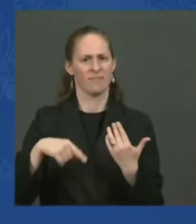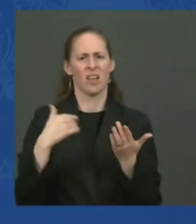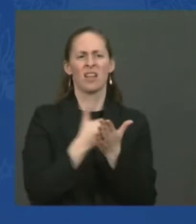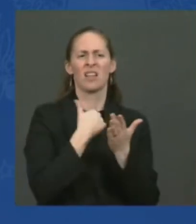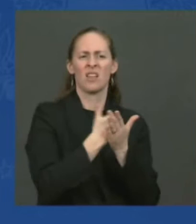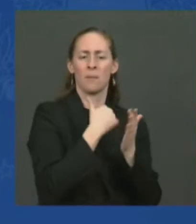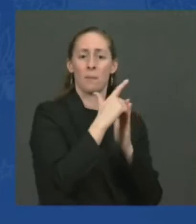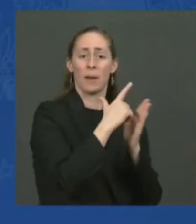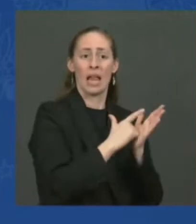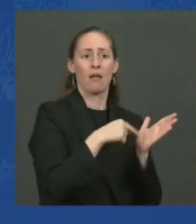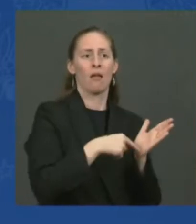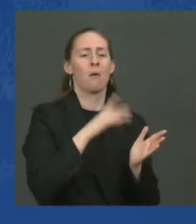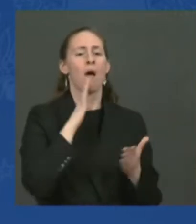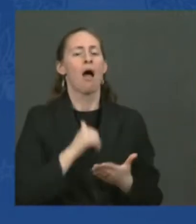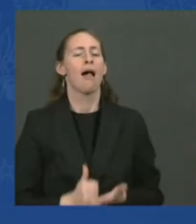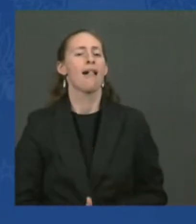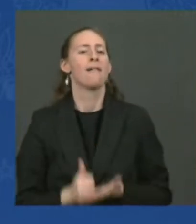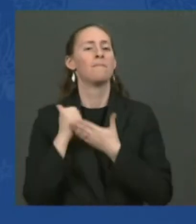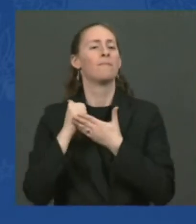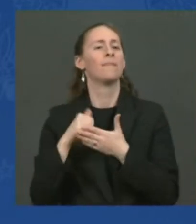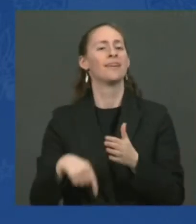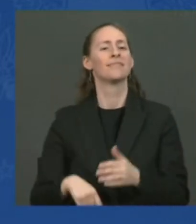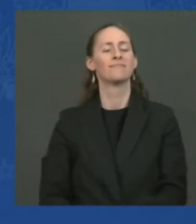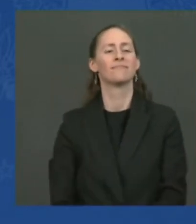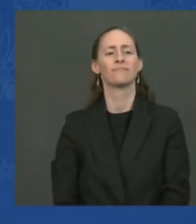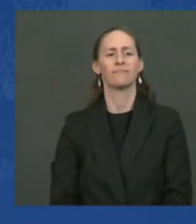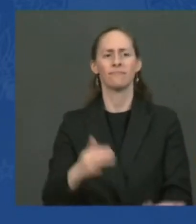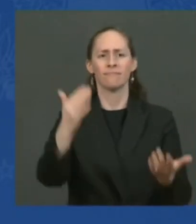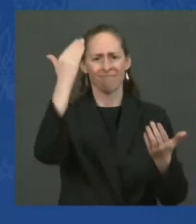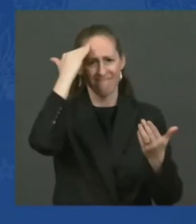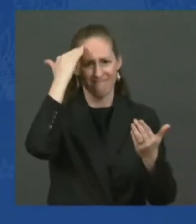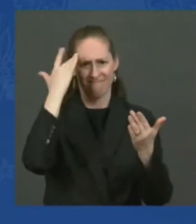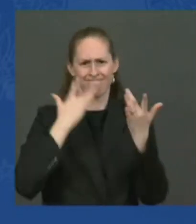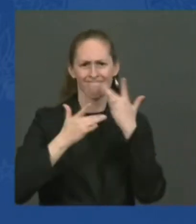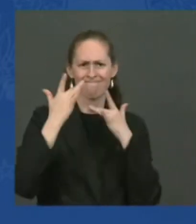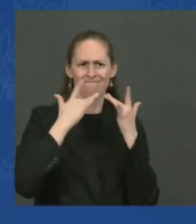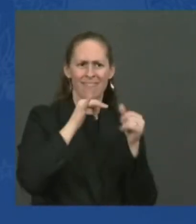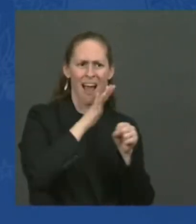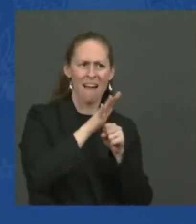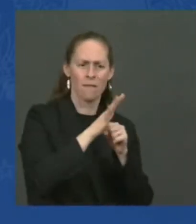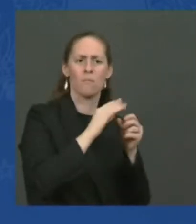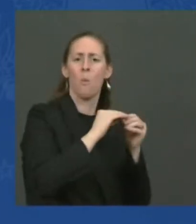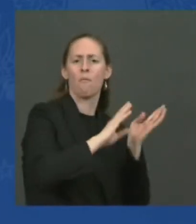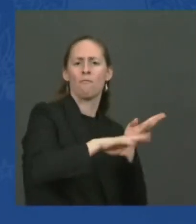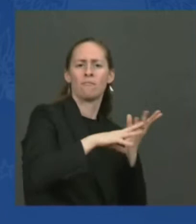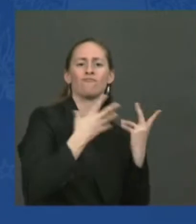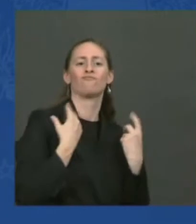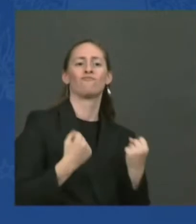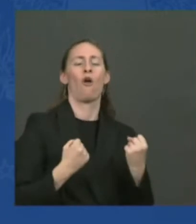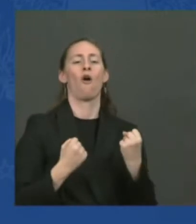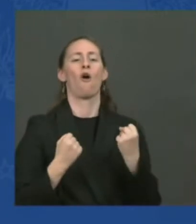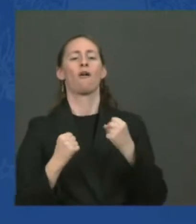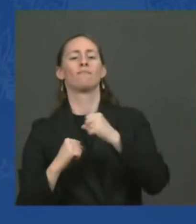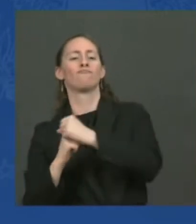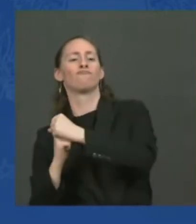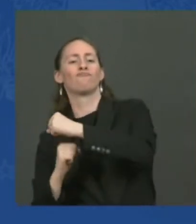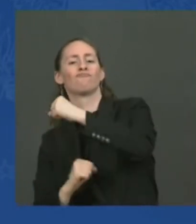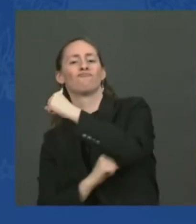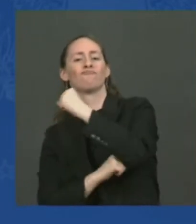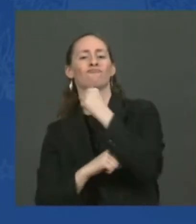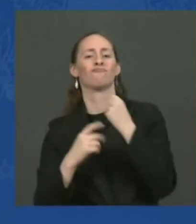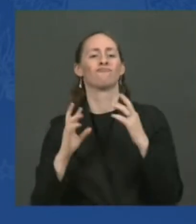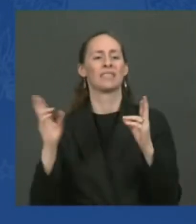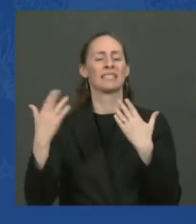our crucial supply chains, and lay the foundation for another generation of economic